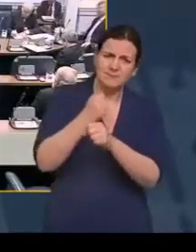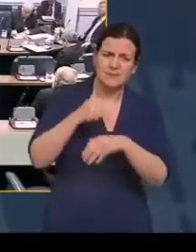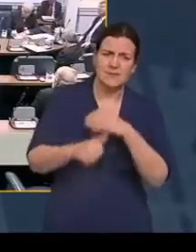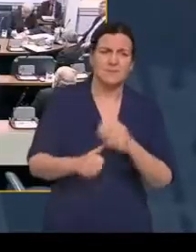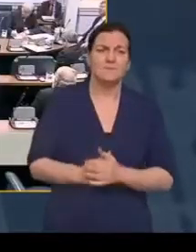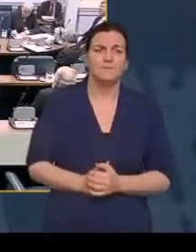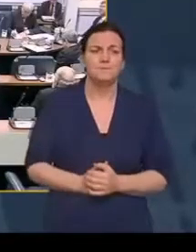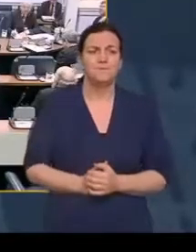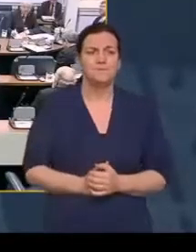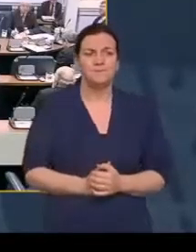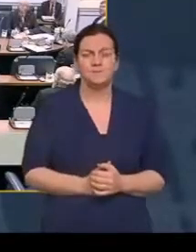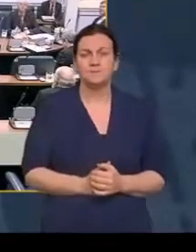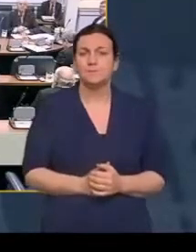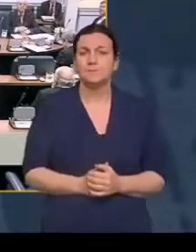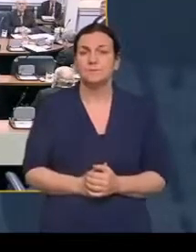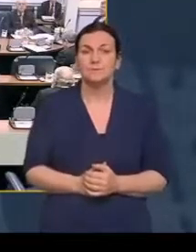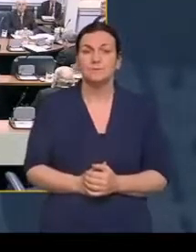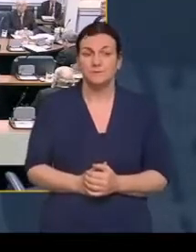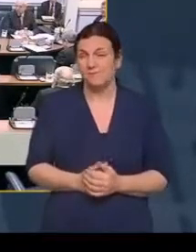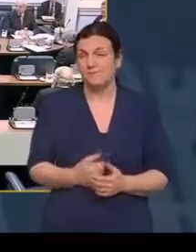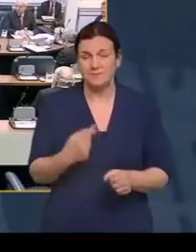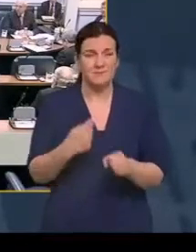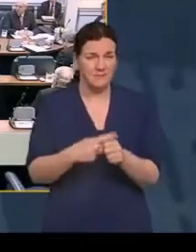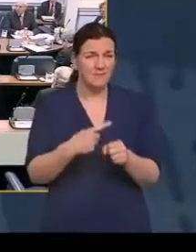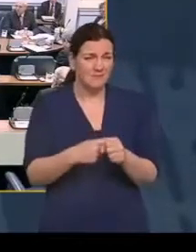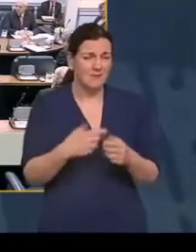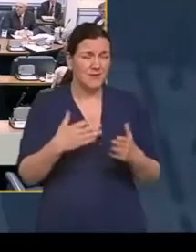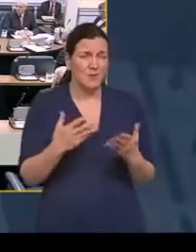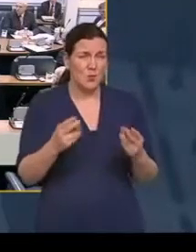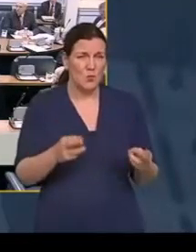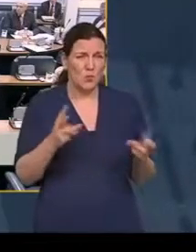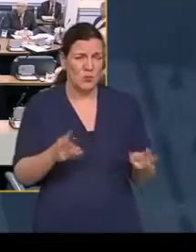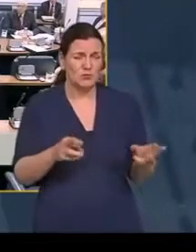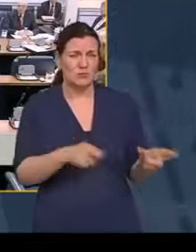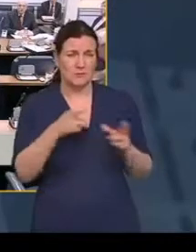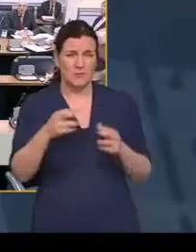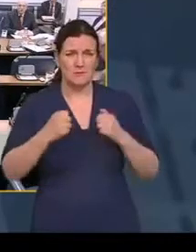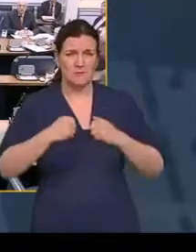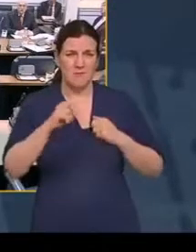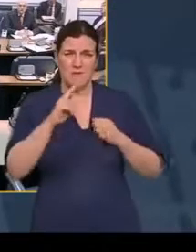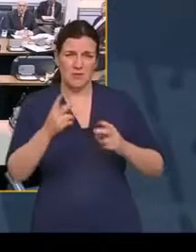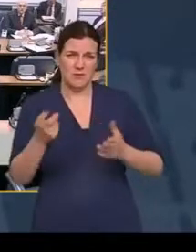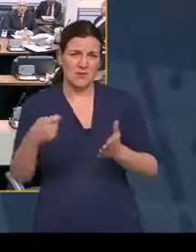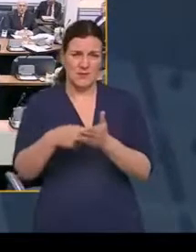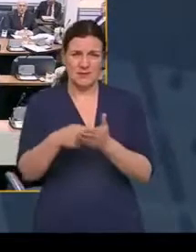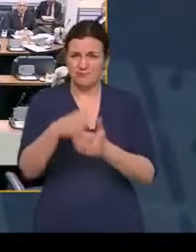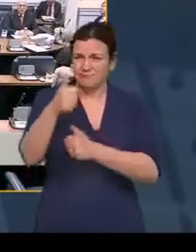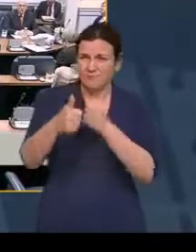day. Thank you. Senator Humphreys. Again, I just want to add my voice